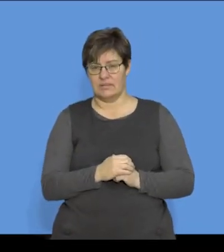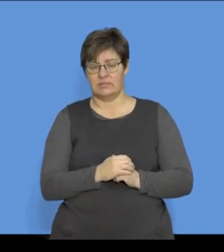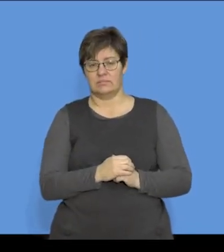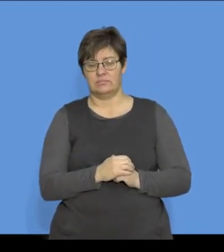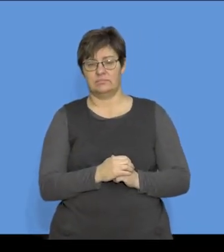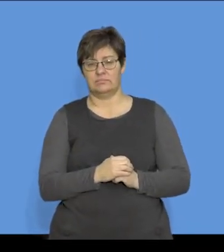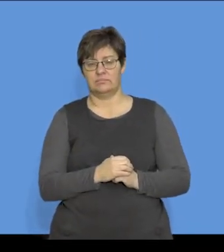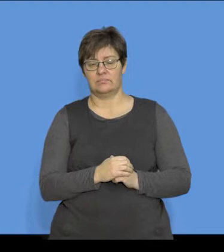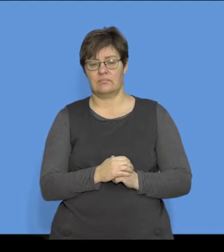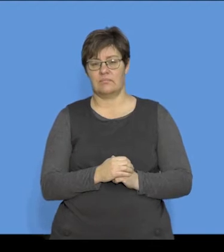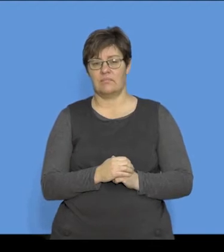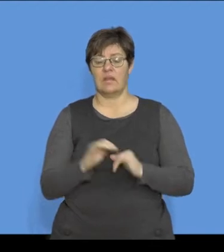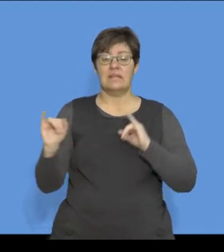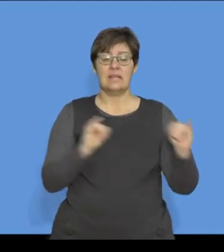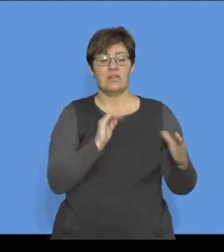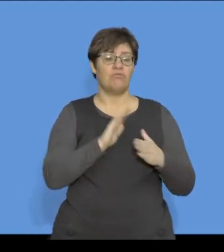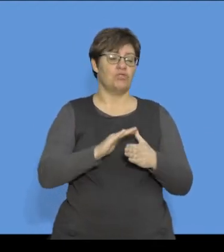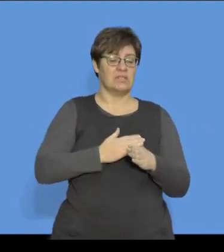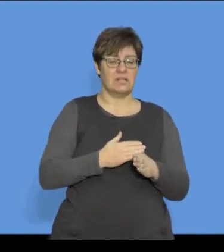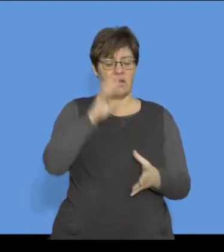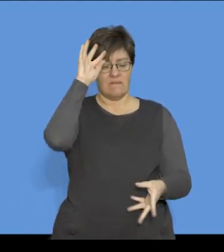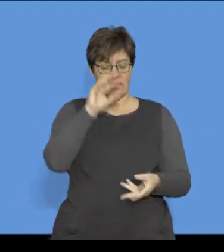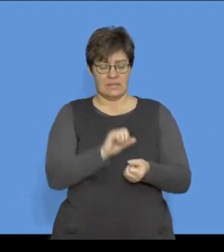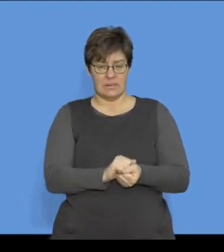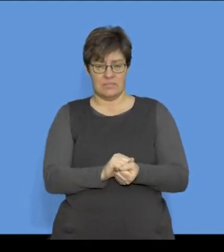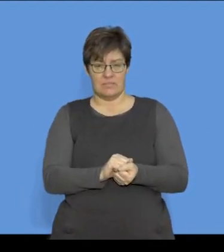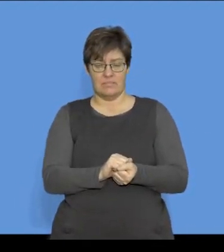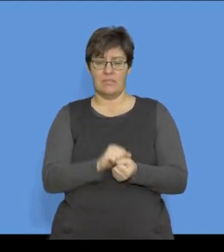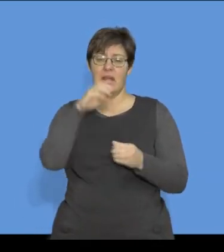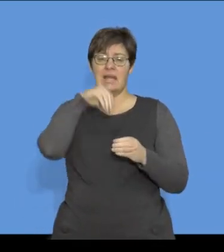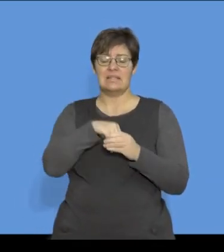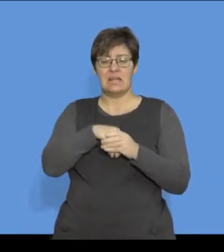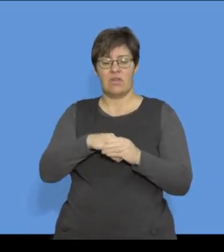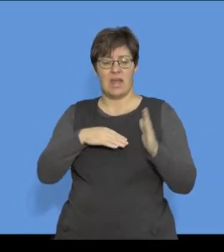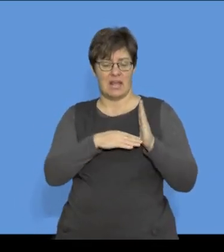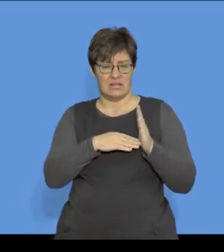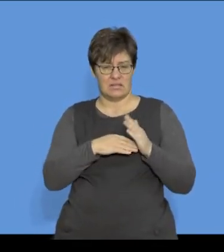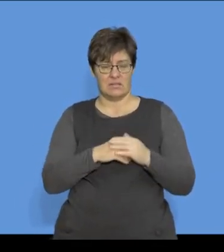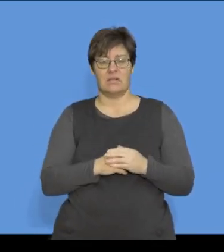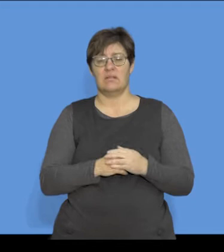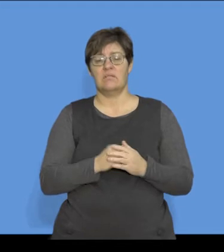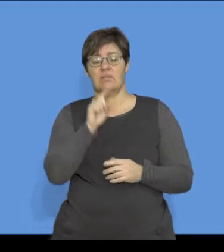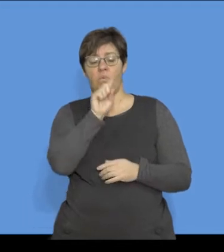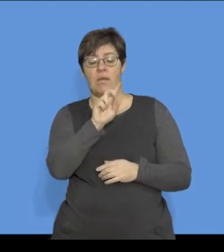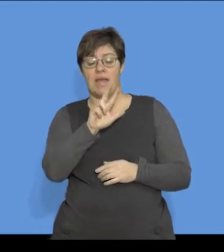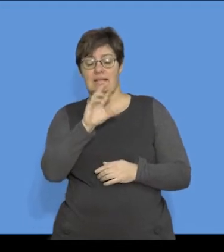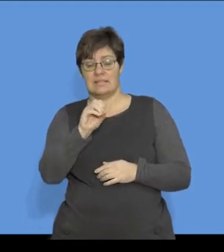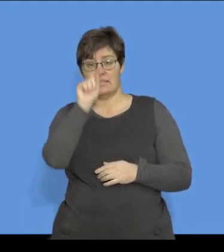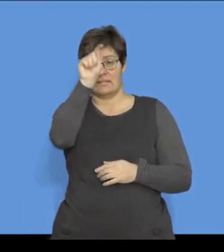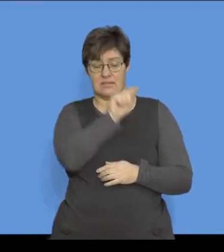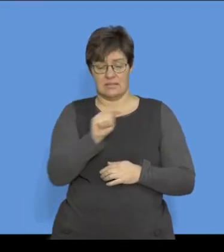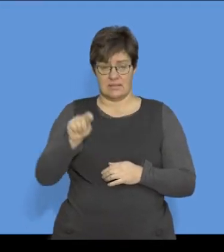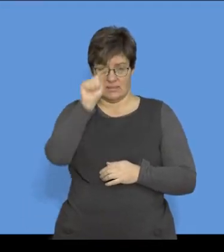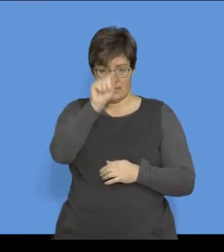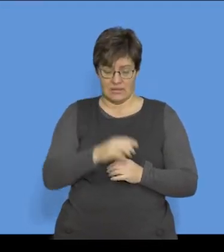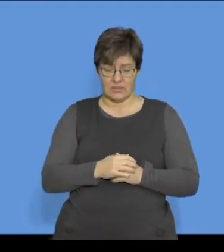apply inductive reasoning to the sum of interior angles being 180 degrees, what you